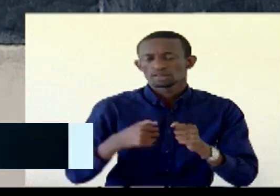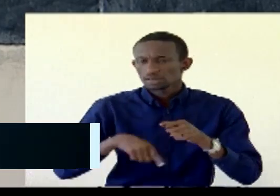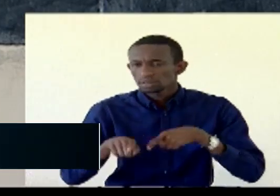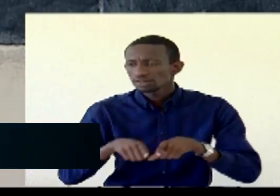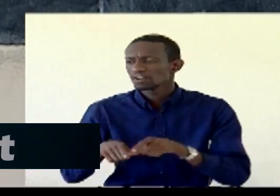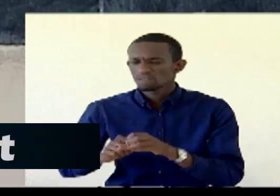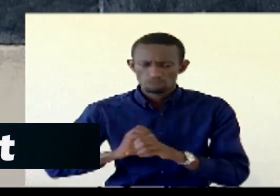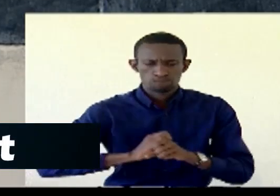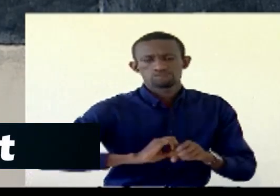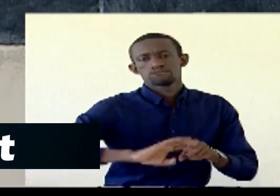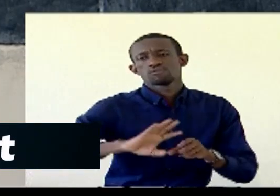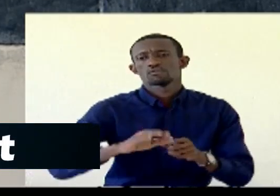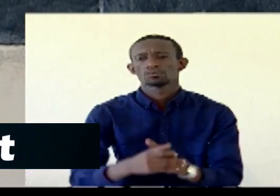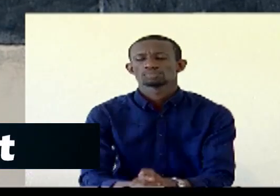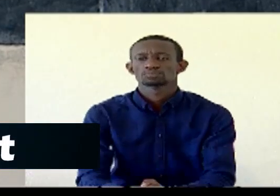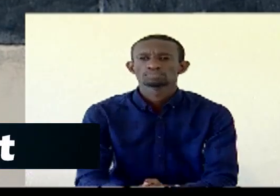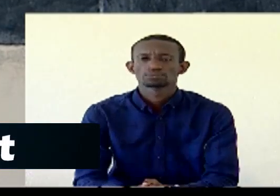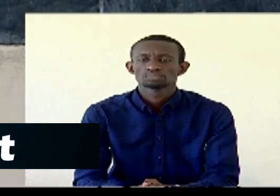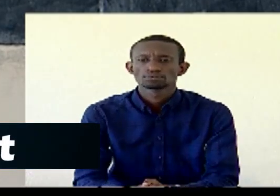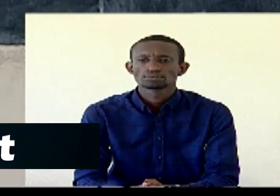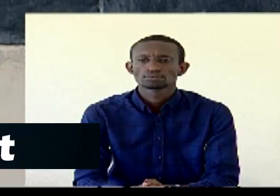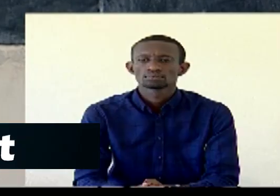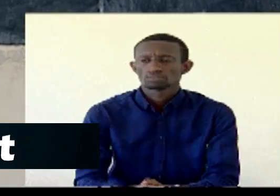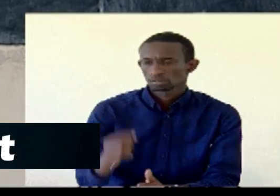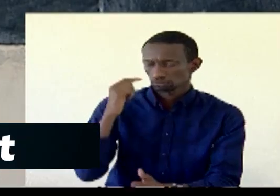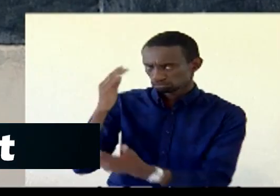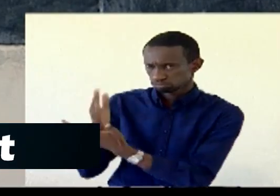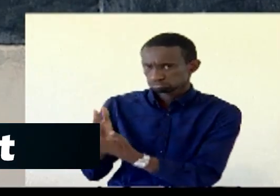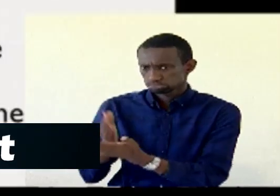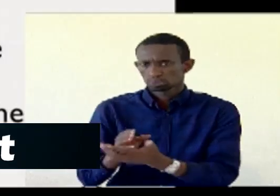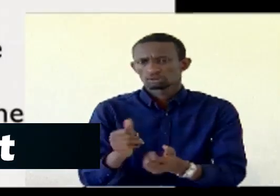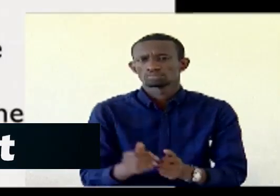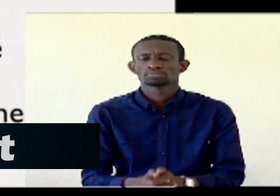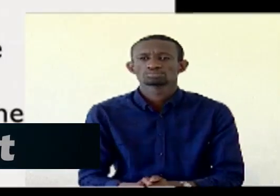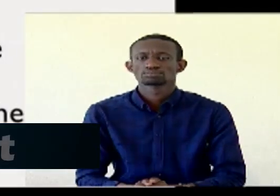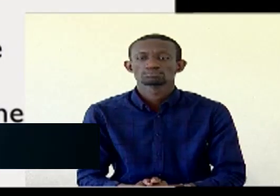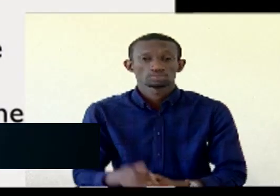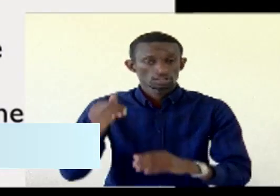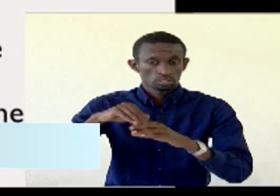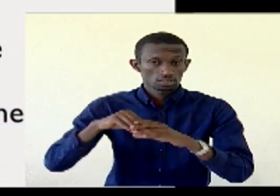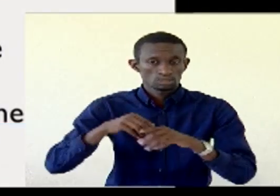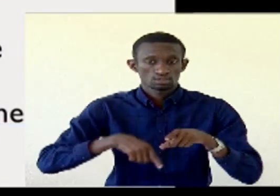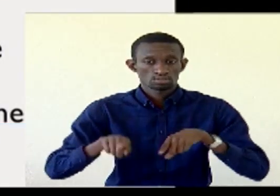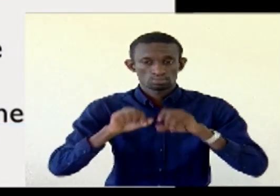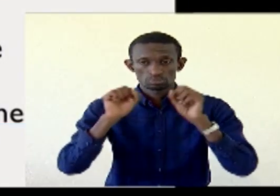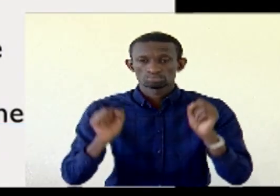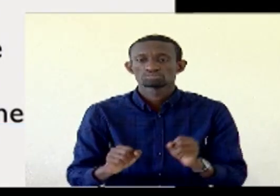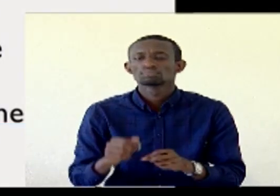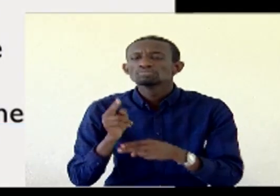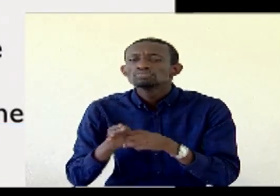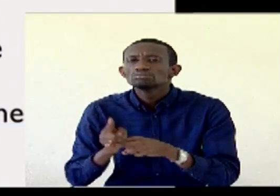the kidneys. Let's have another part, which is called another part of the urinary system. We have the